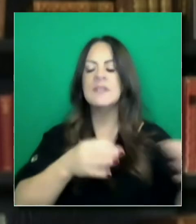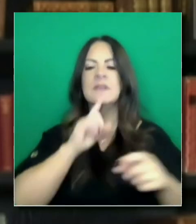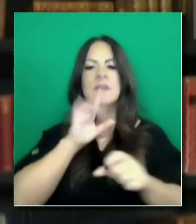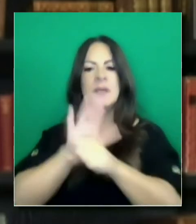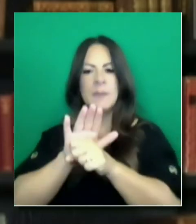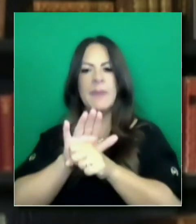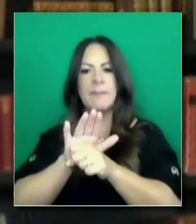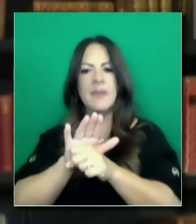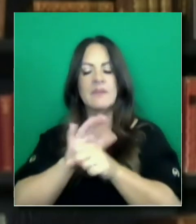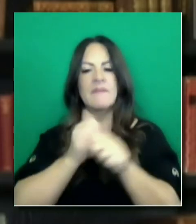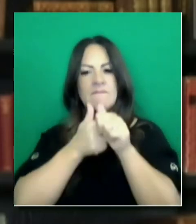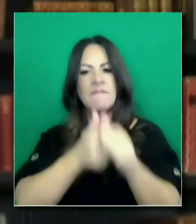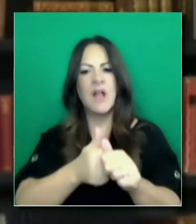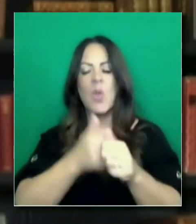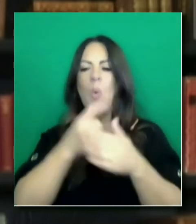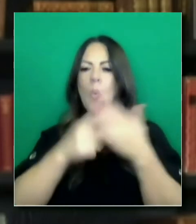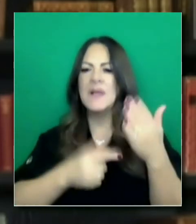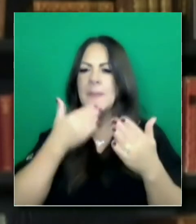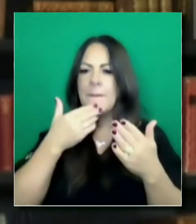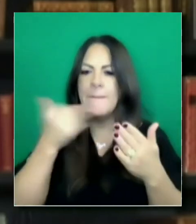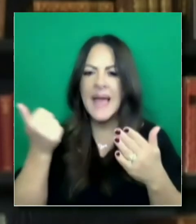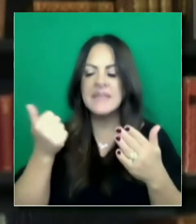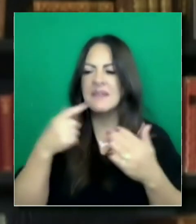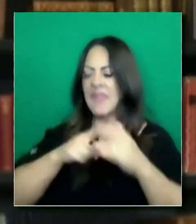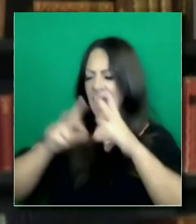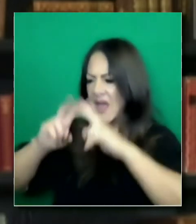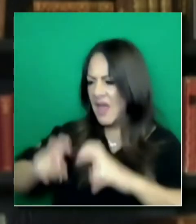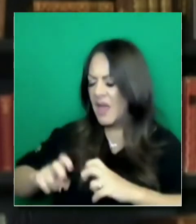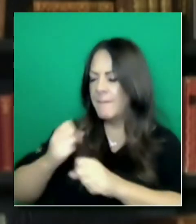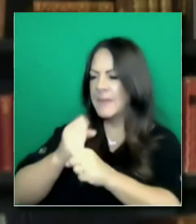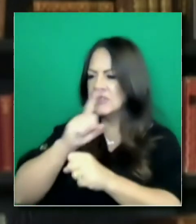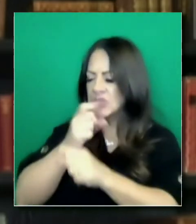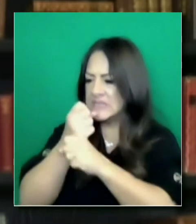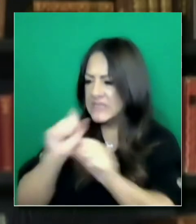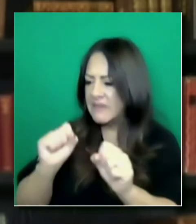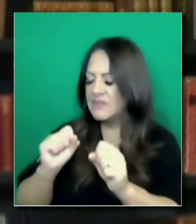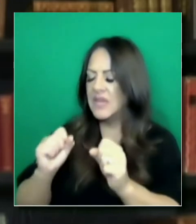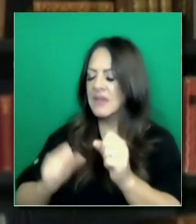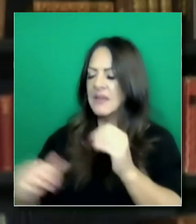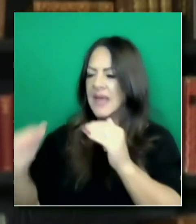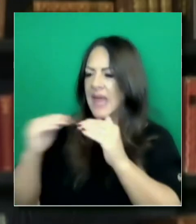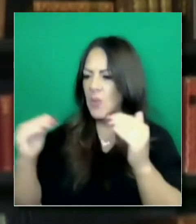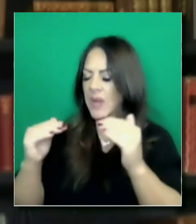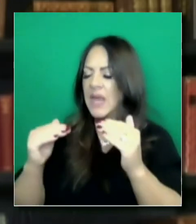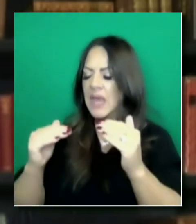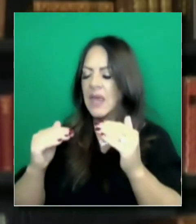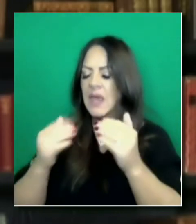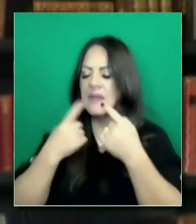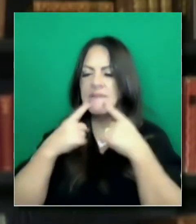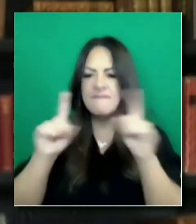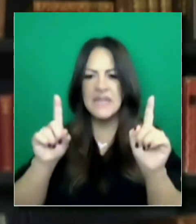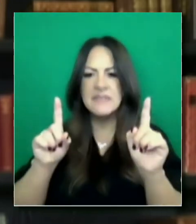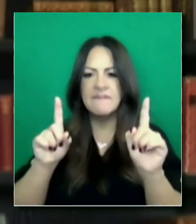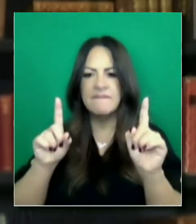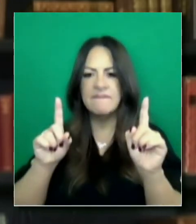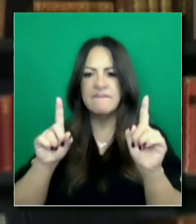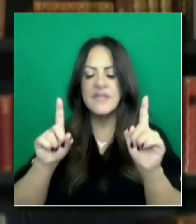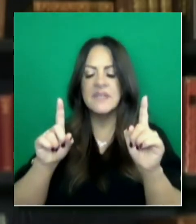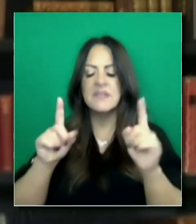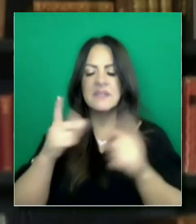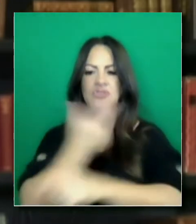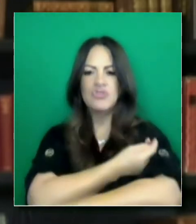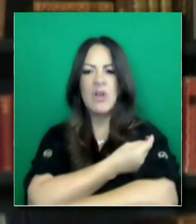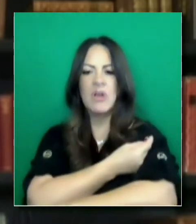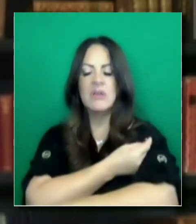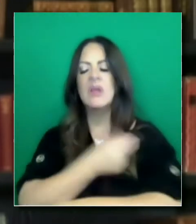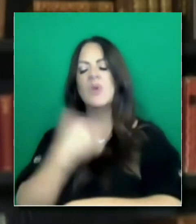commitment at looking at safety, efficacy, and equity. And that's the 3-legged stool here. And we have to